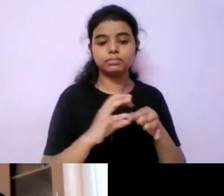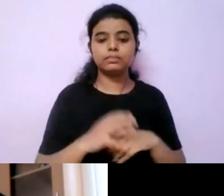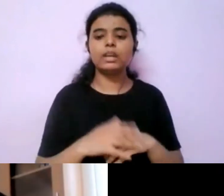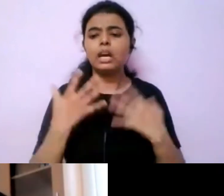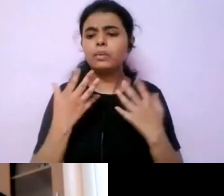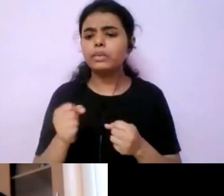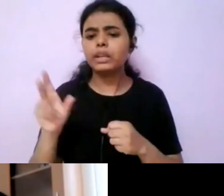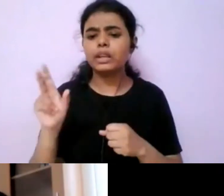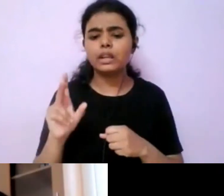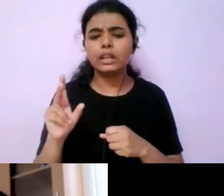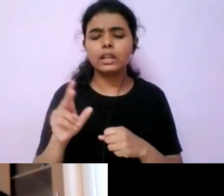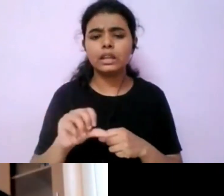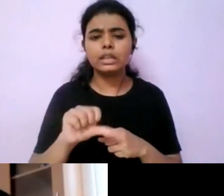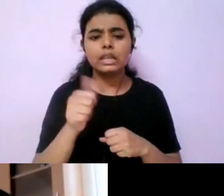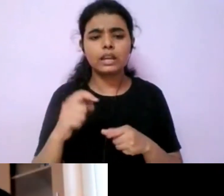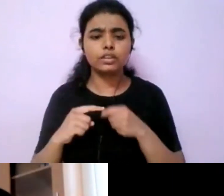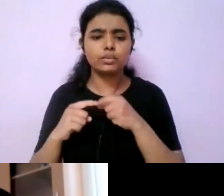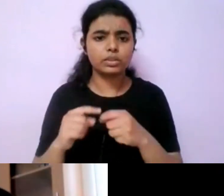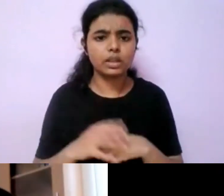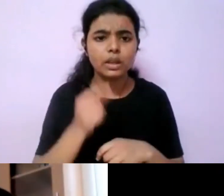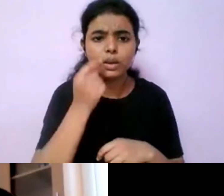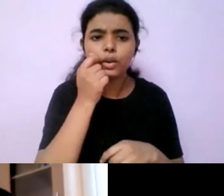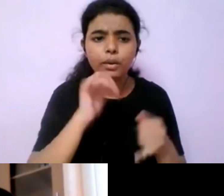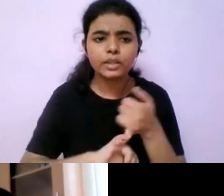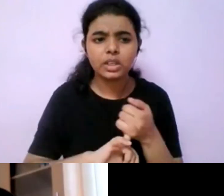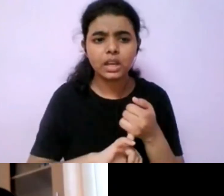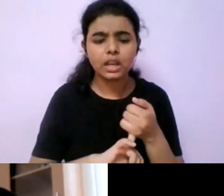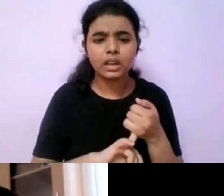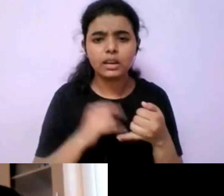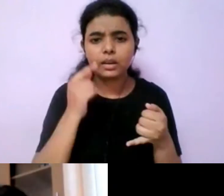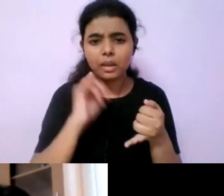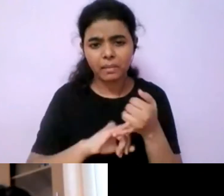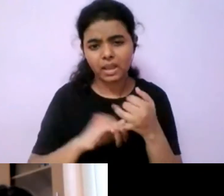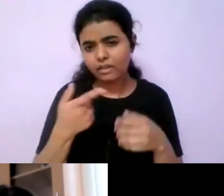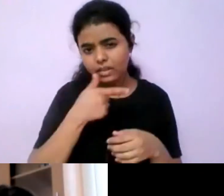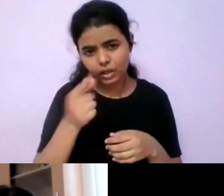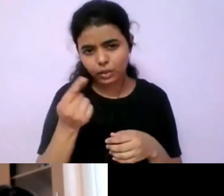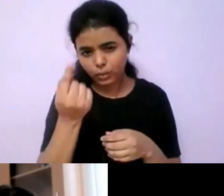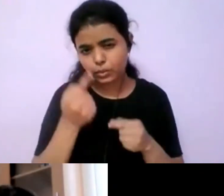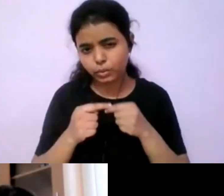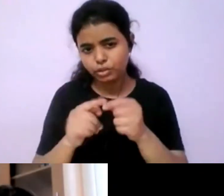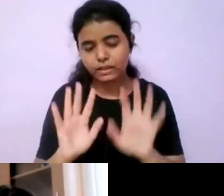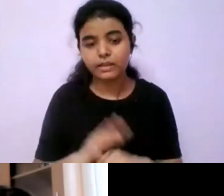that's in the chat box. If you allow me, can I ask a question before we move on? Go ahead, go ahead.